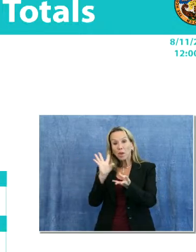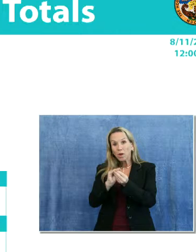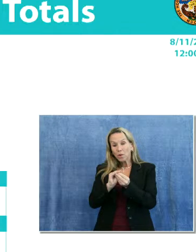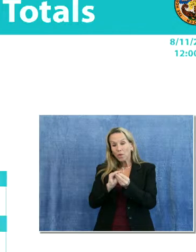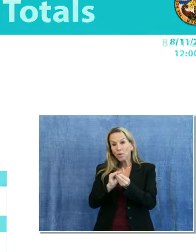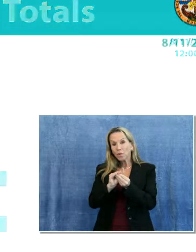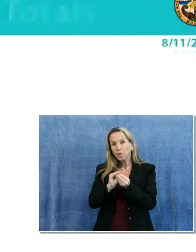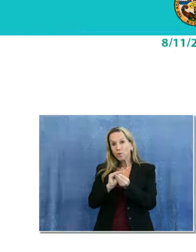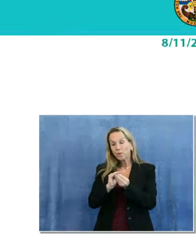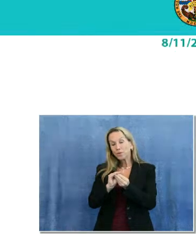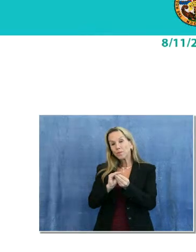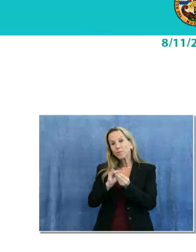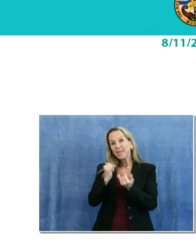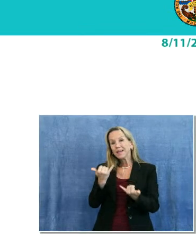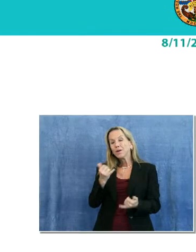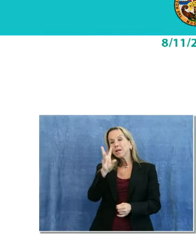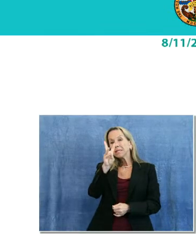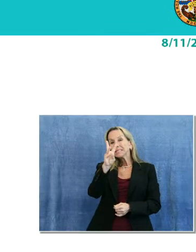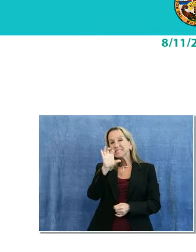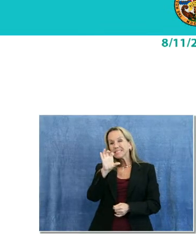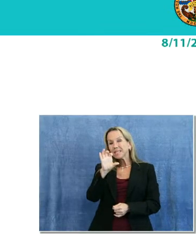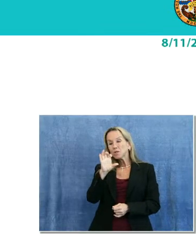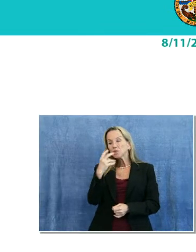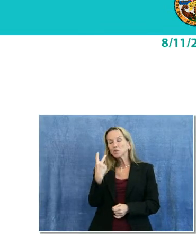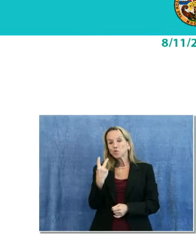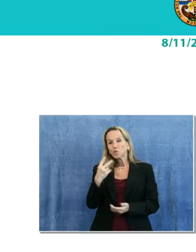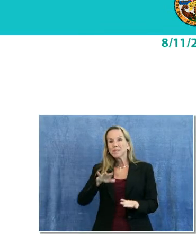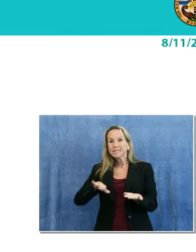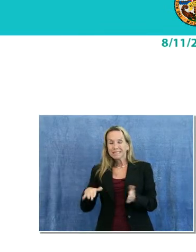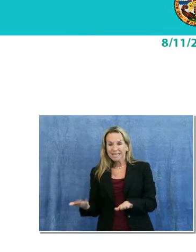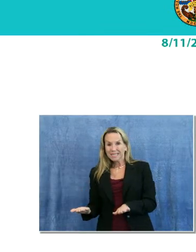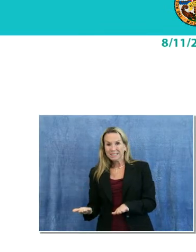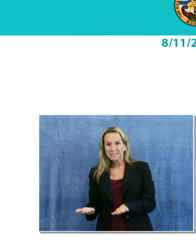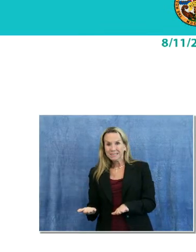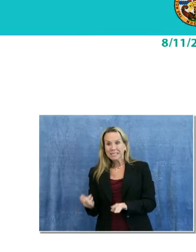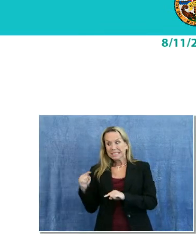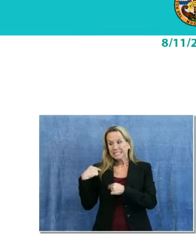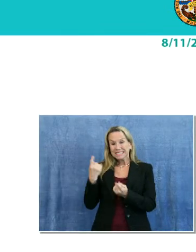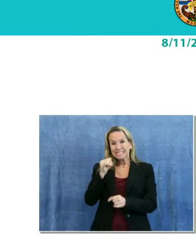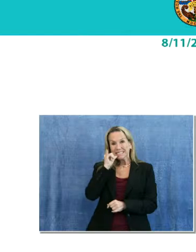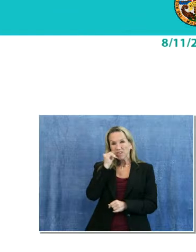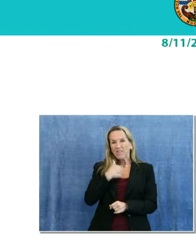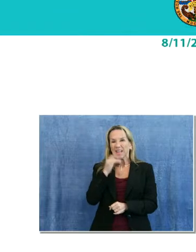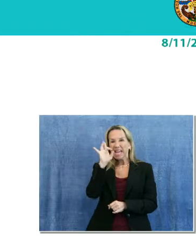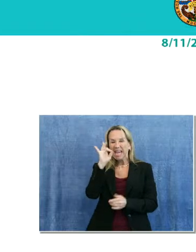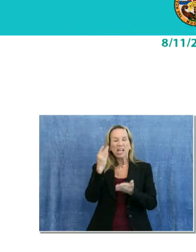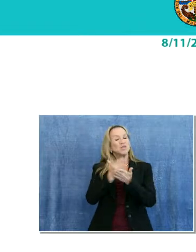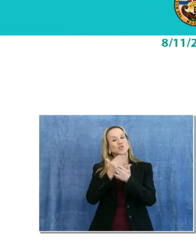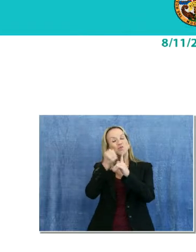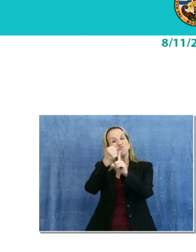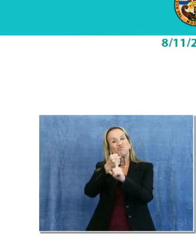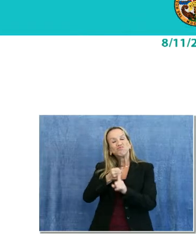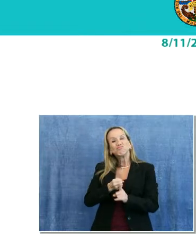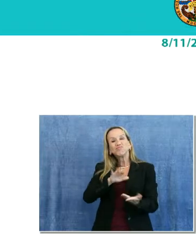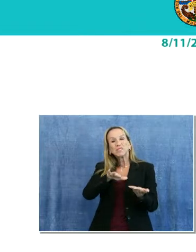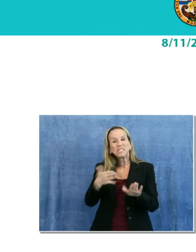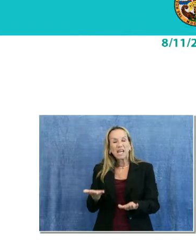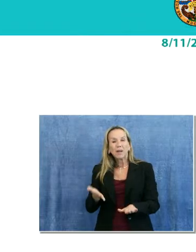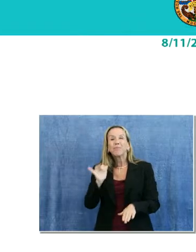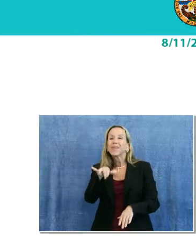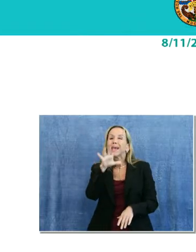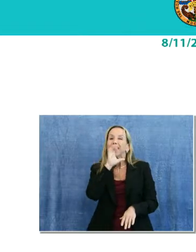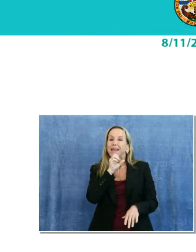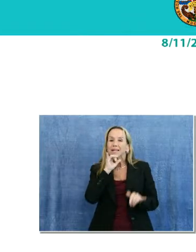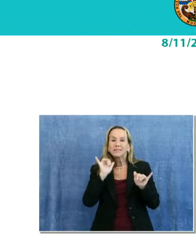cases includes 602 deaths, 8 new deaths reported since yesterday. The age range is unchanged, 3 months of